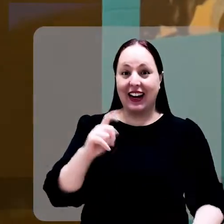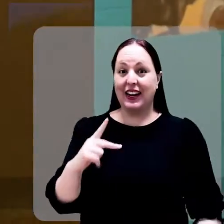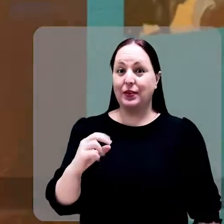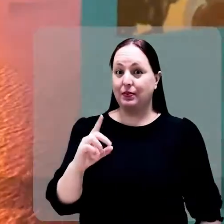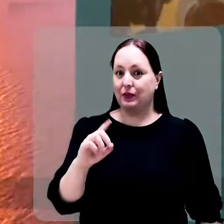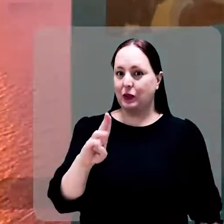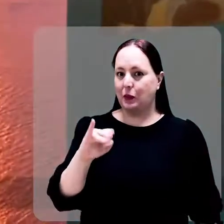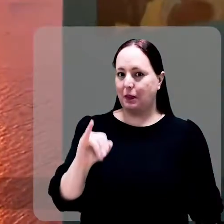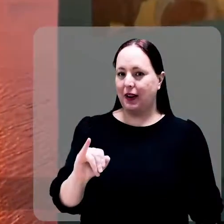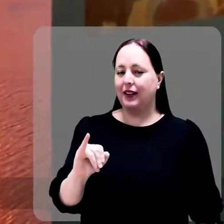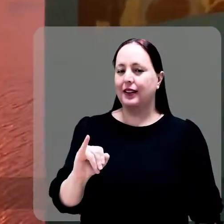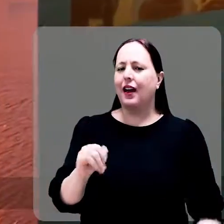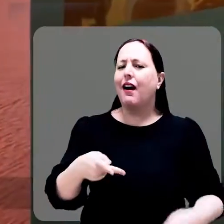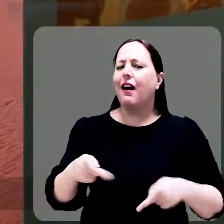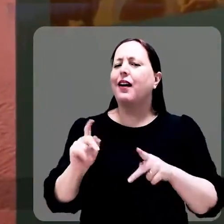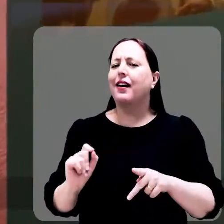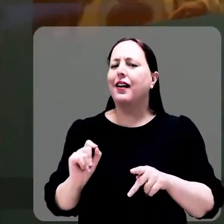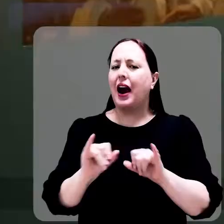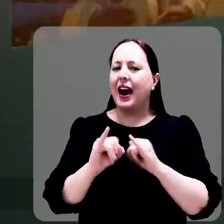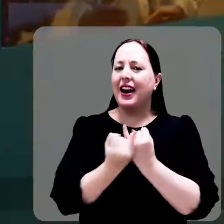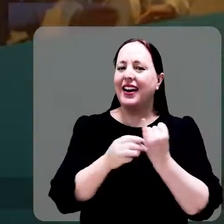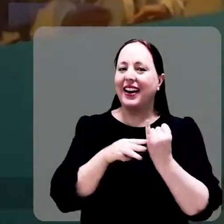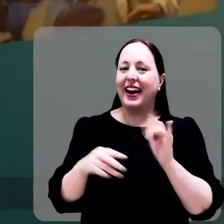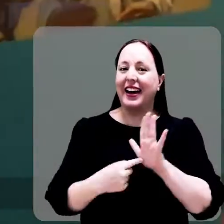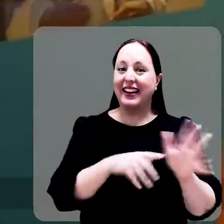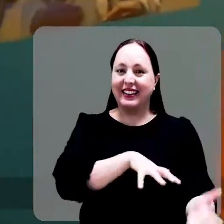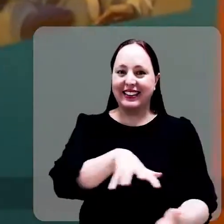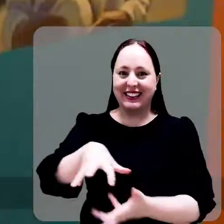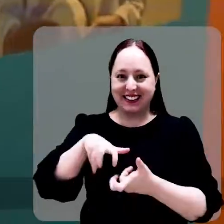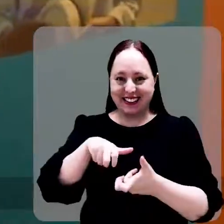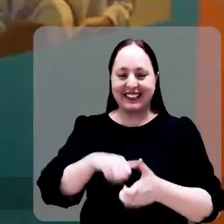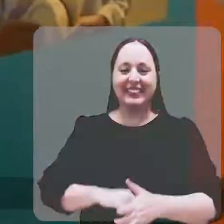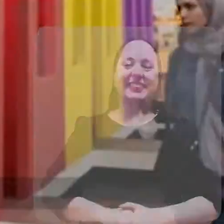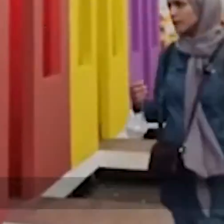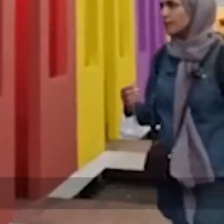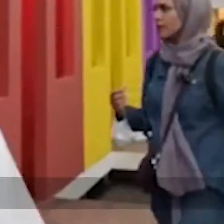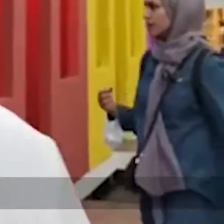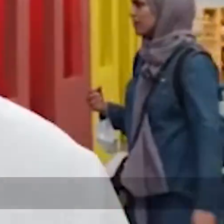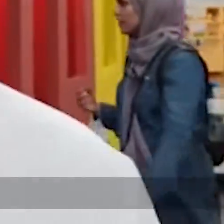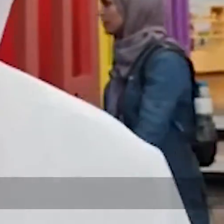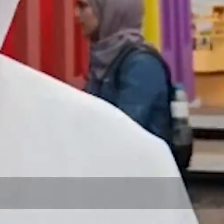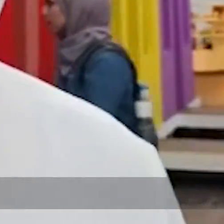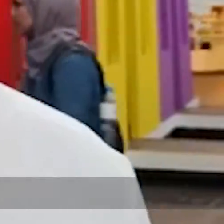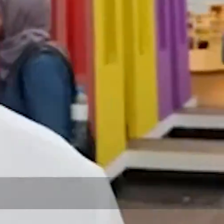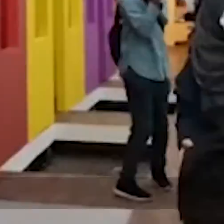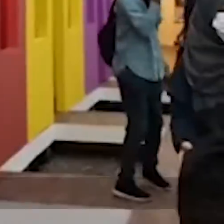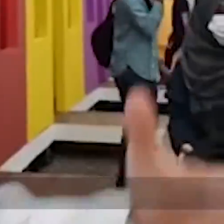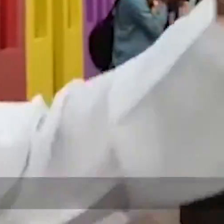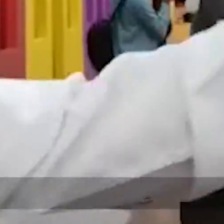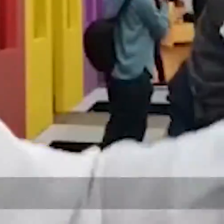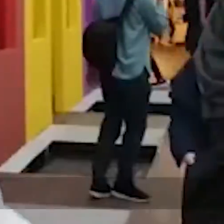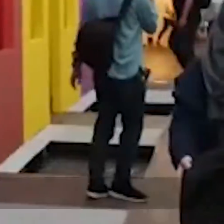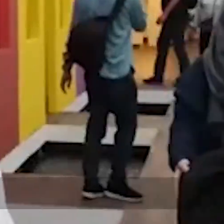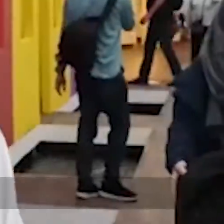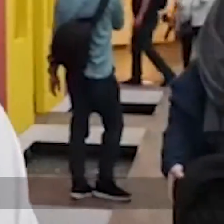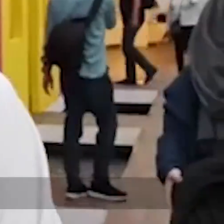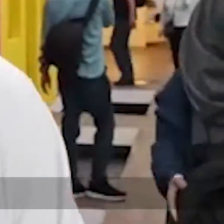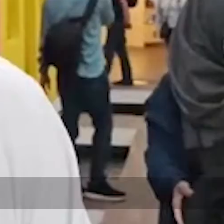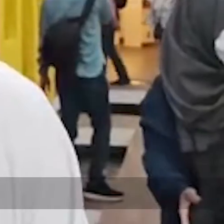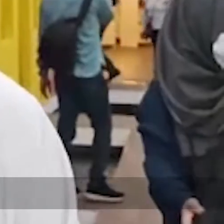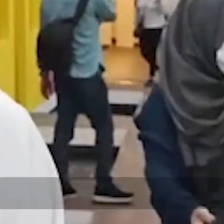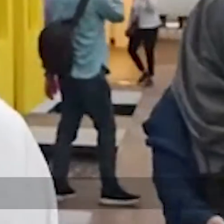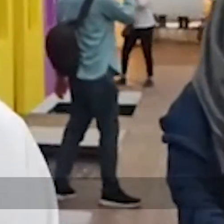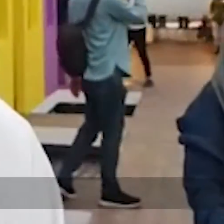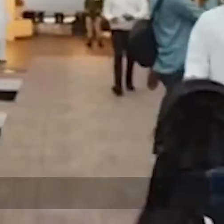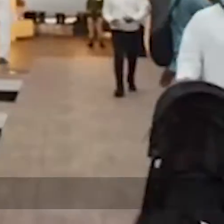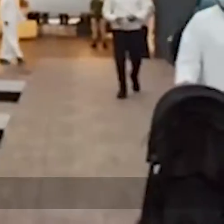Expo 2020 Dubai. Um pedacinho do Marajó para o mundo. This is my first time here with the